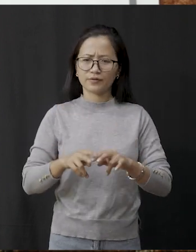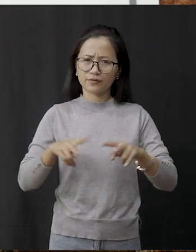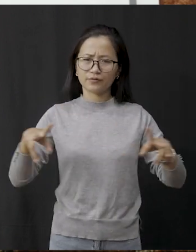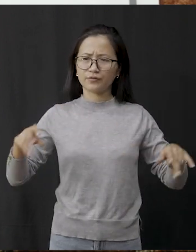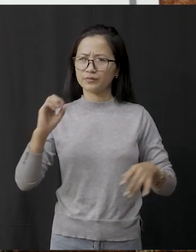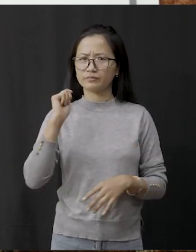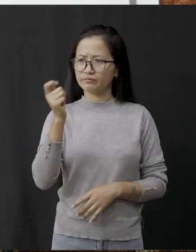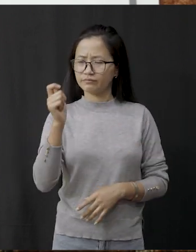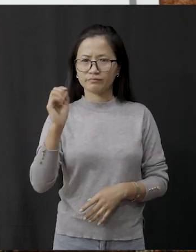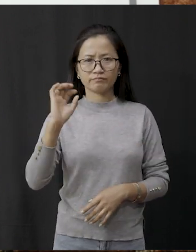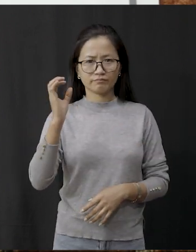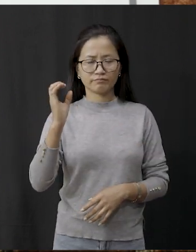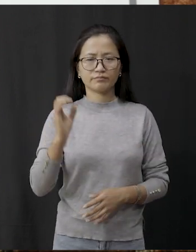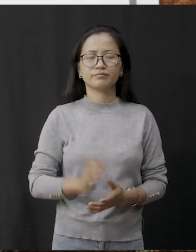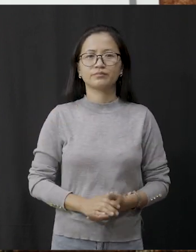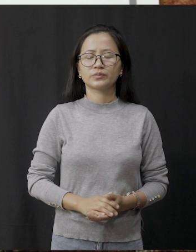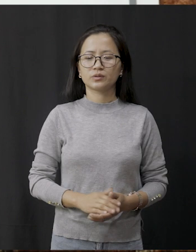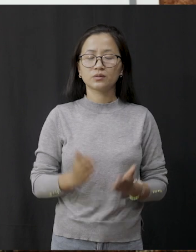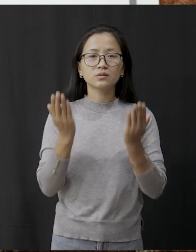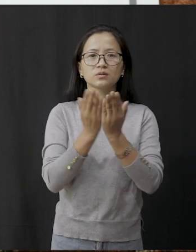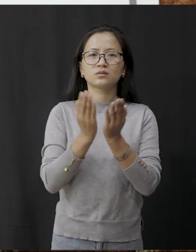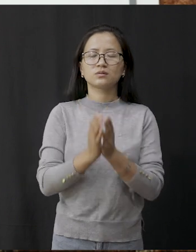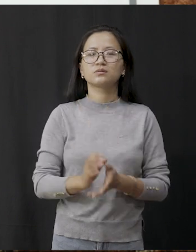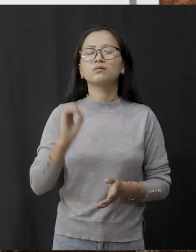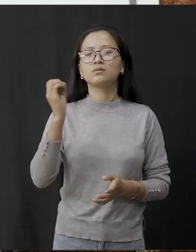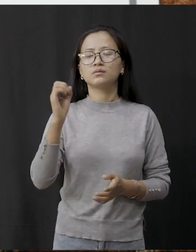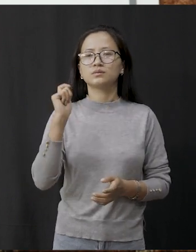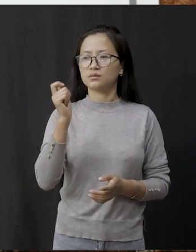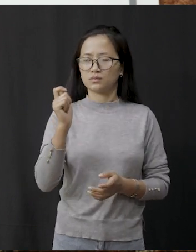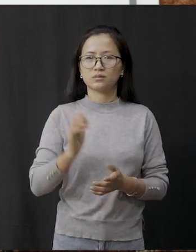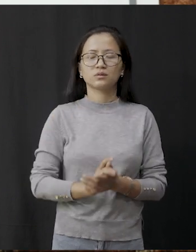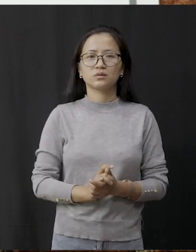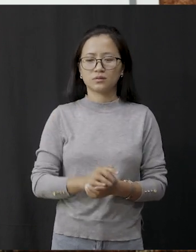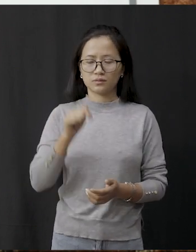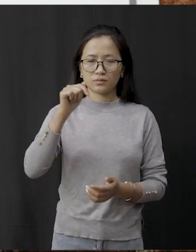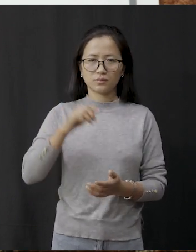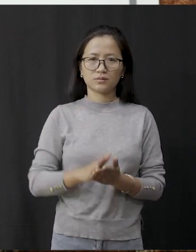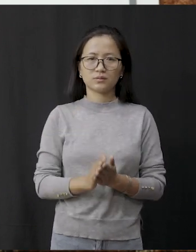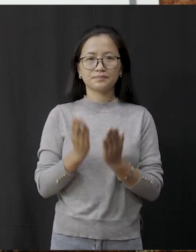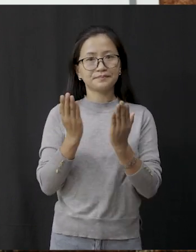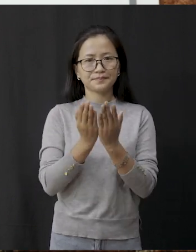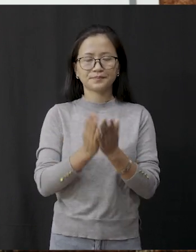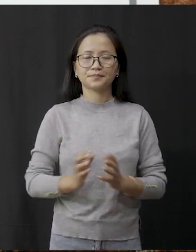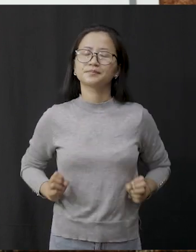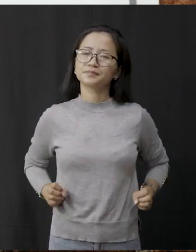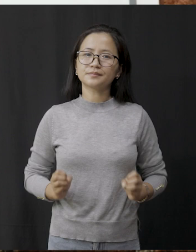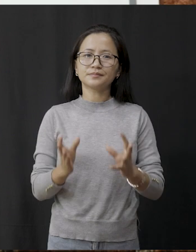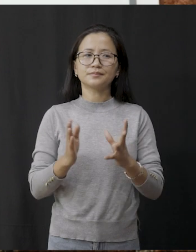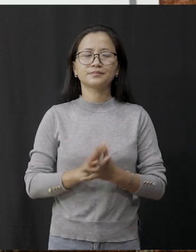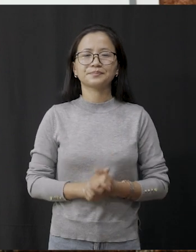occupation. So we are going to study about occupation in this lesson. So let's get started.